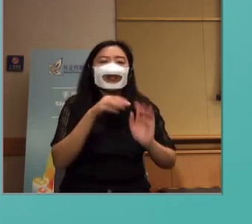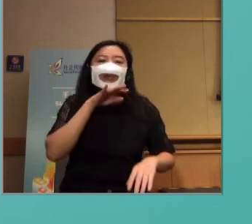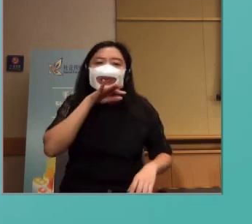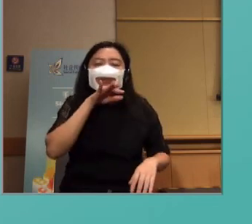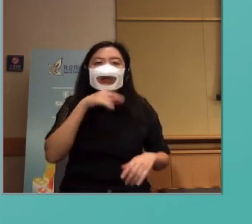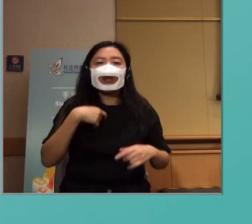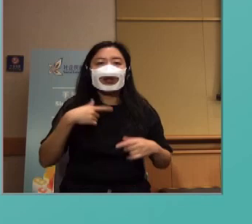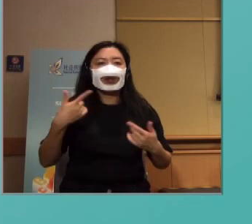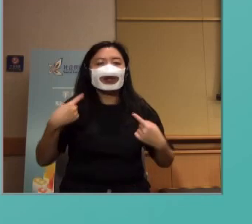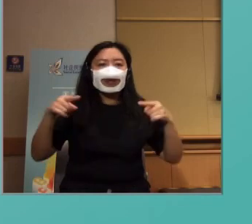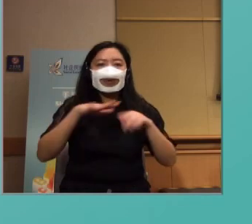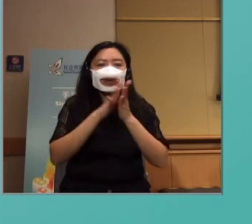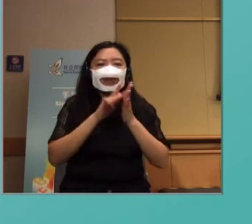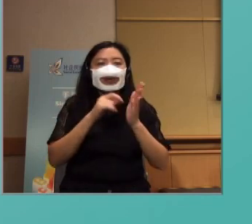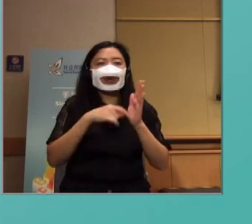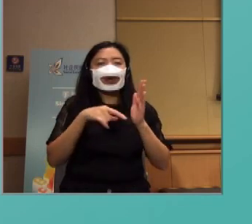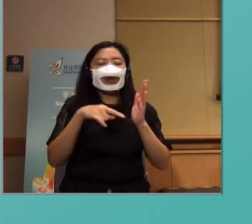2,